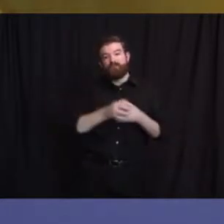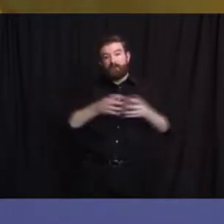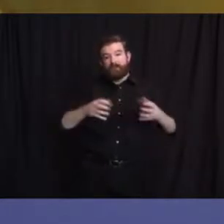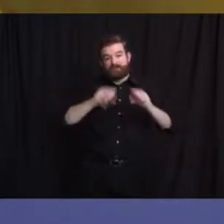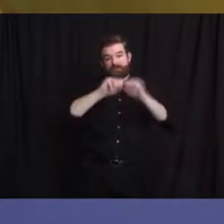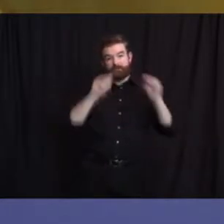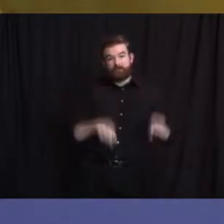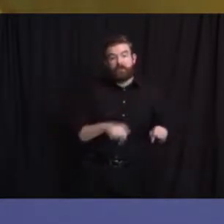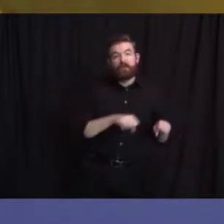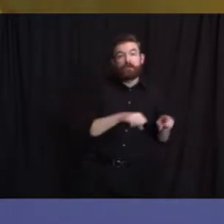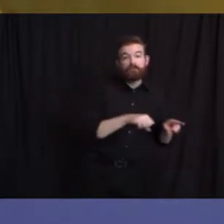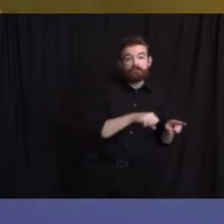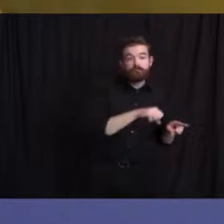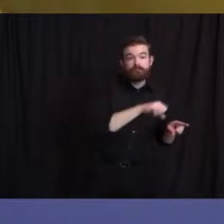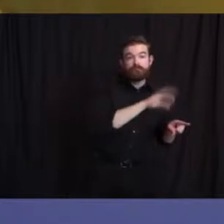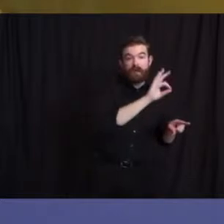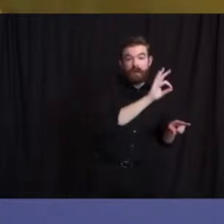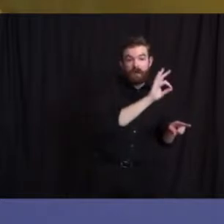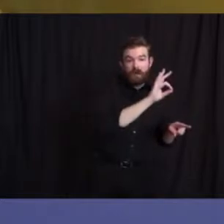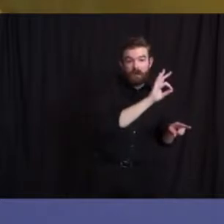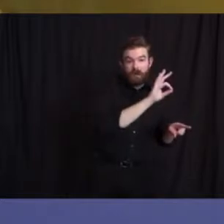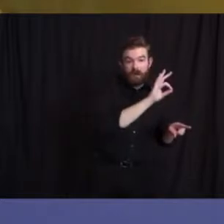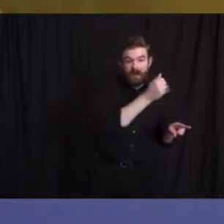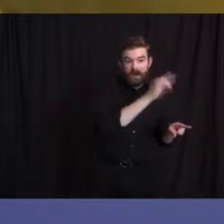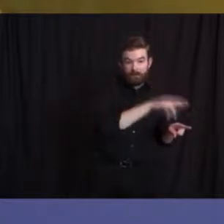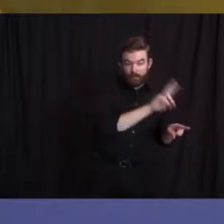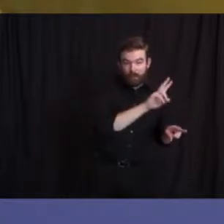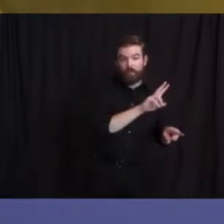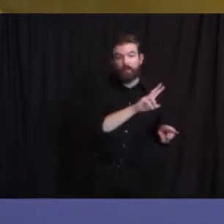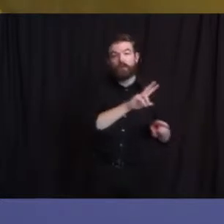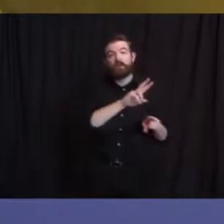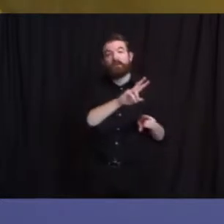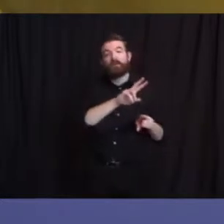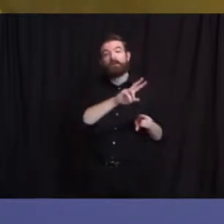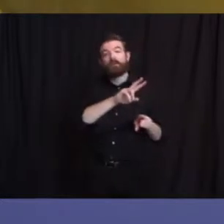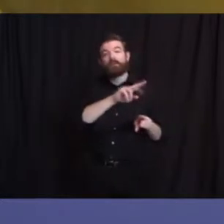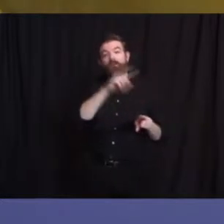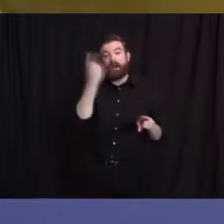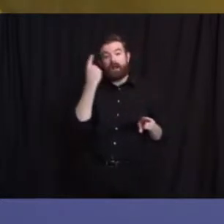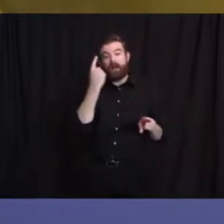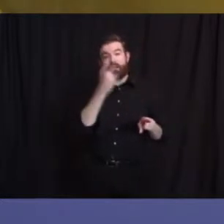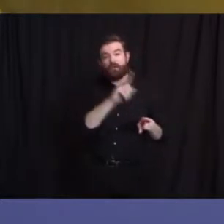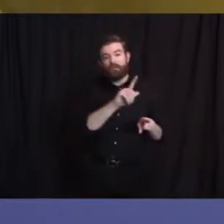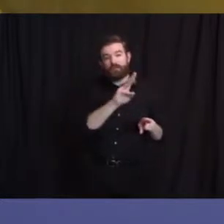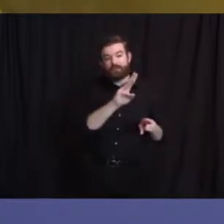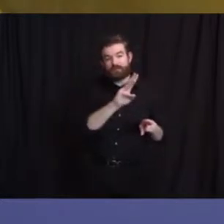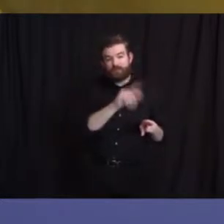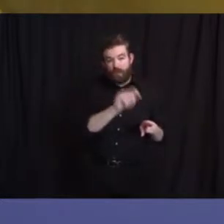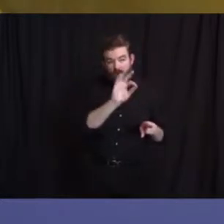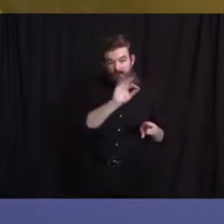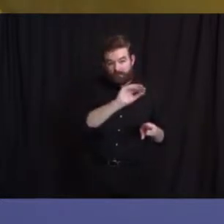26.9. Hispanic, which includes Hispanic ethnicity for all race definitions,